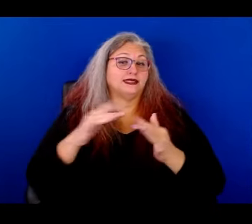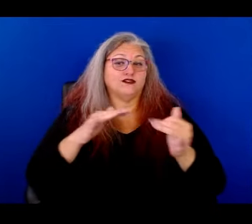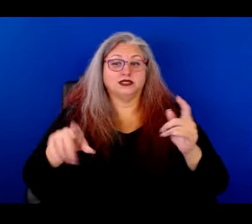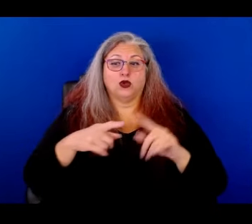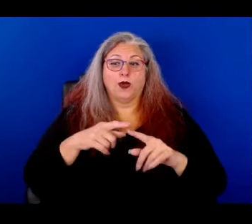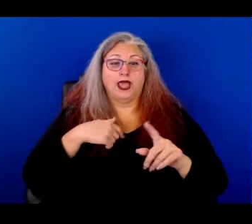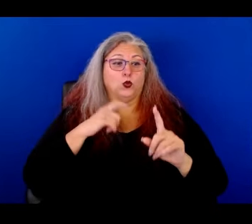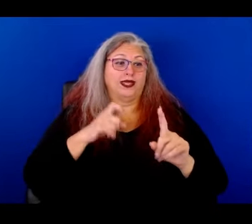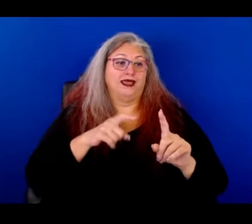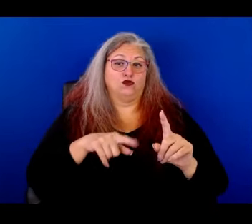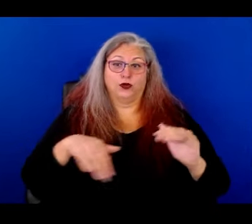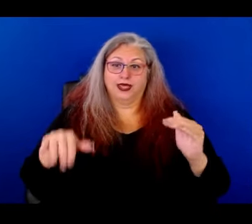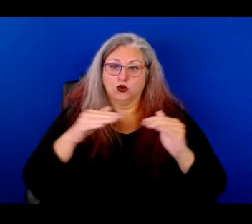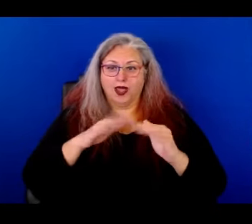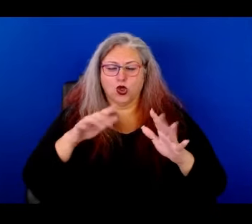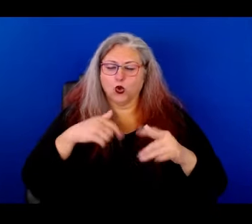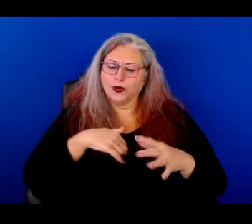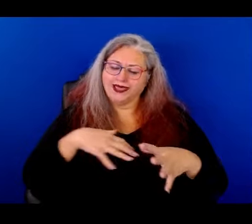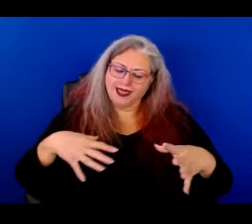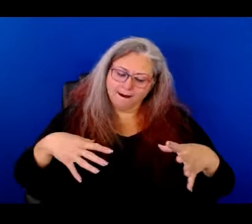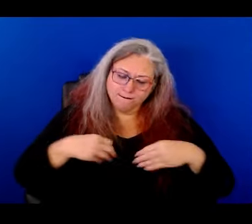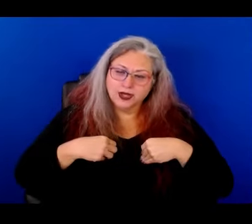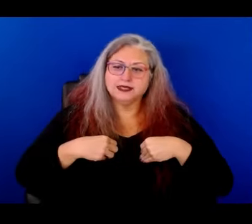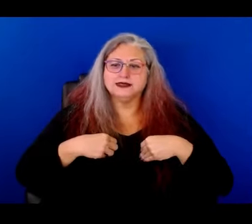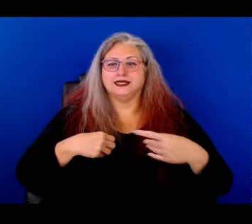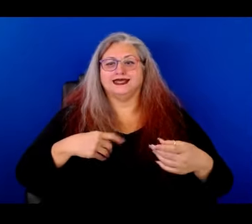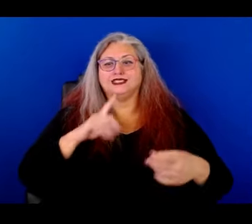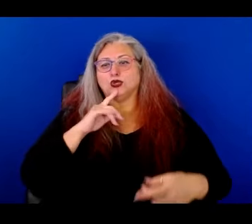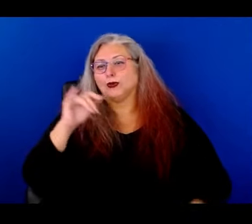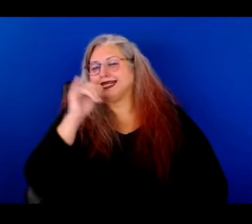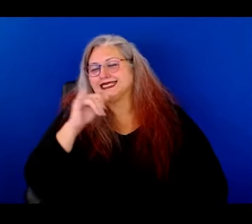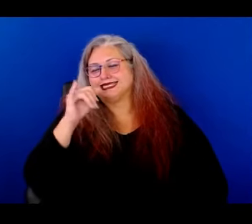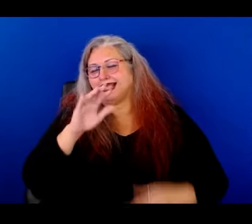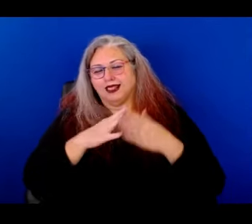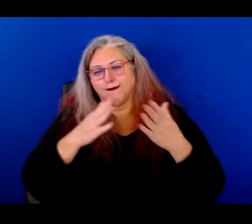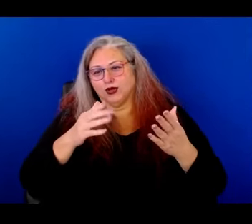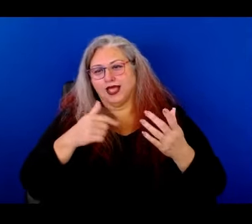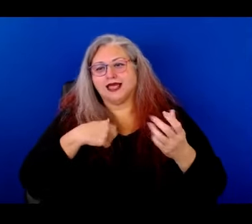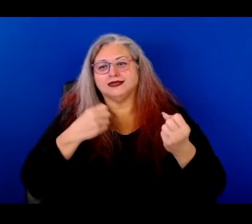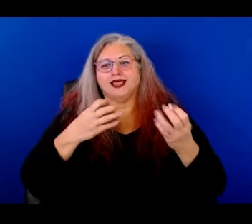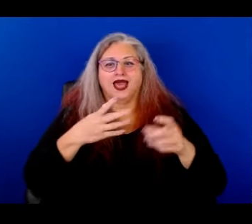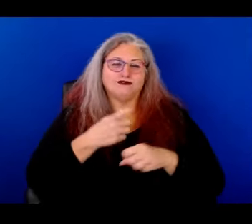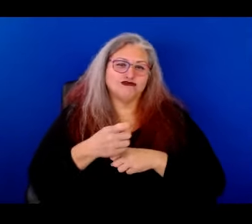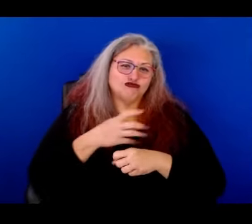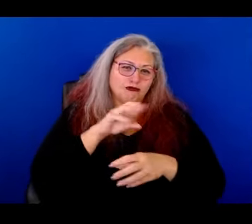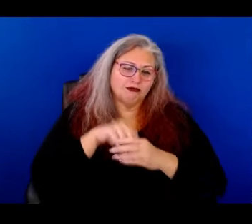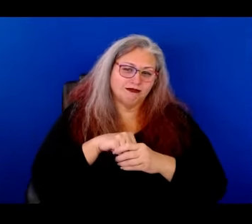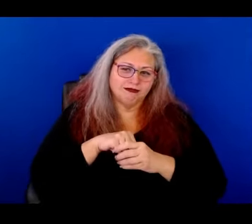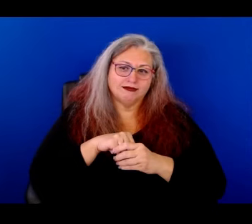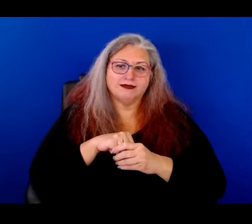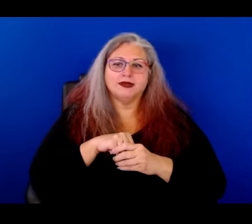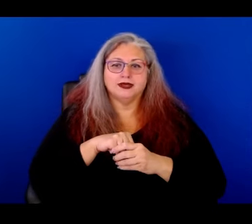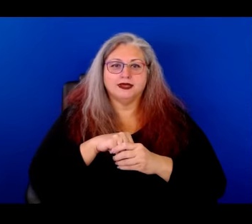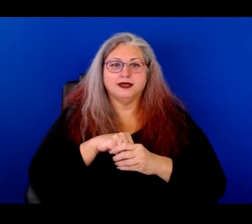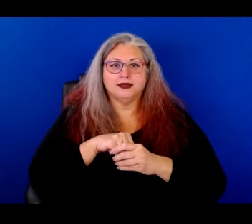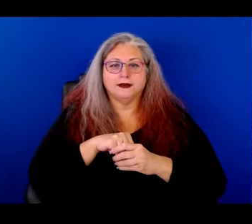people equality, we embrace it. But it's a silly, silly book with a lot of jokes in it.